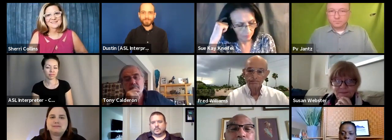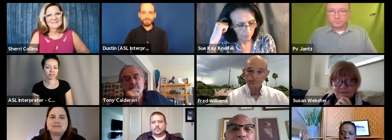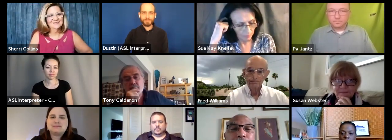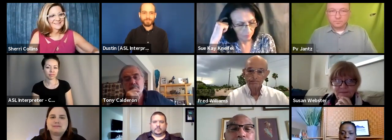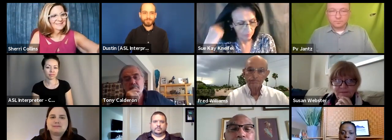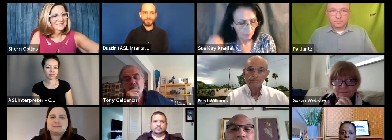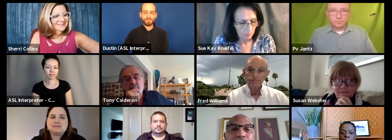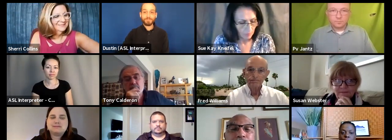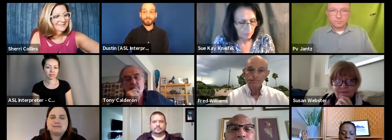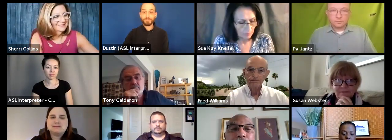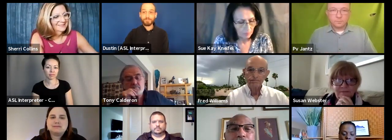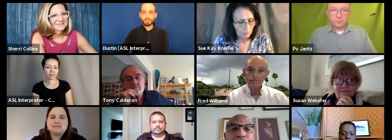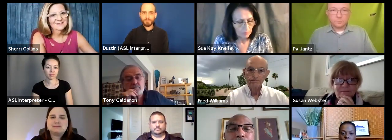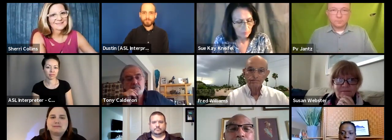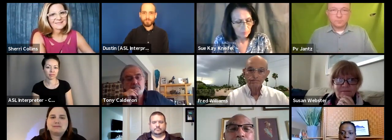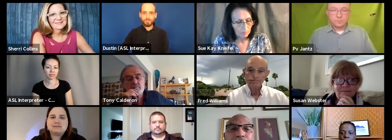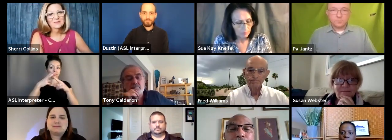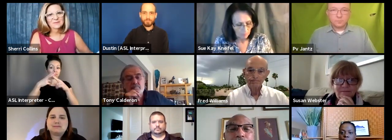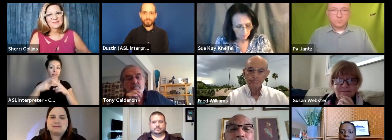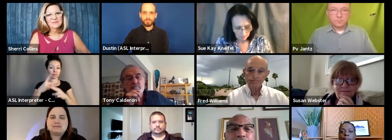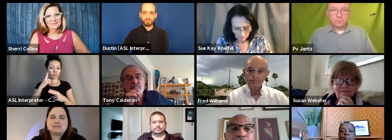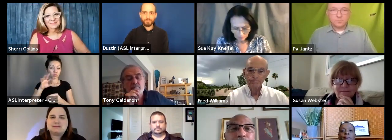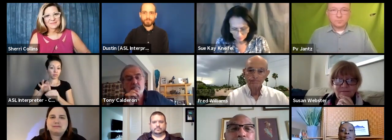Okay, that concludes the roll call for the vote.